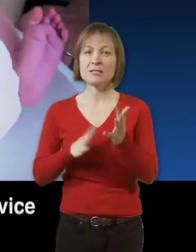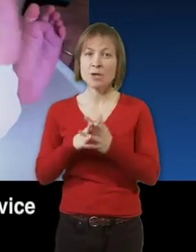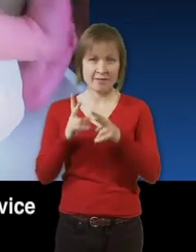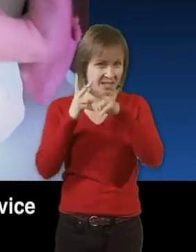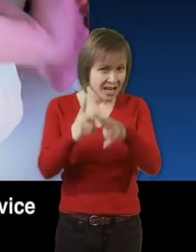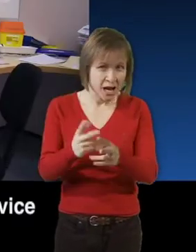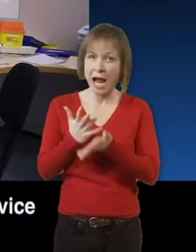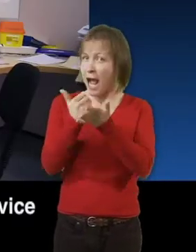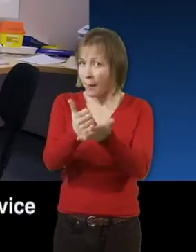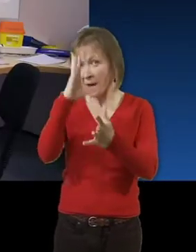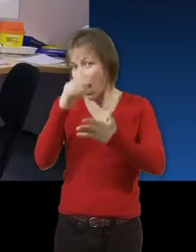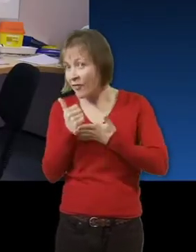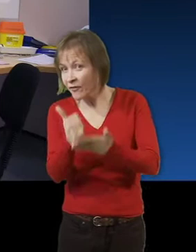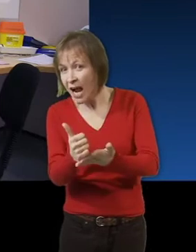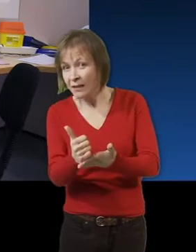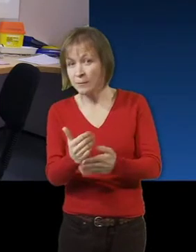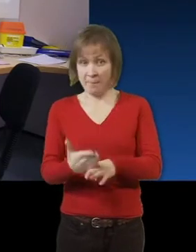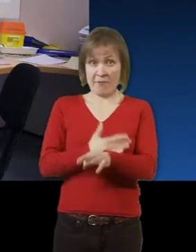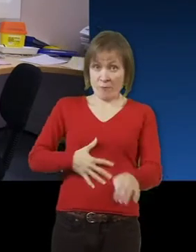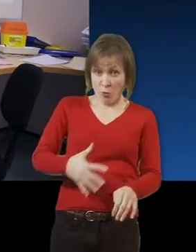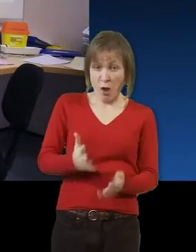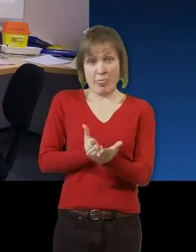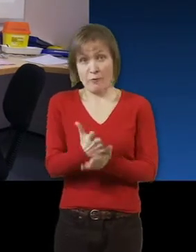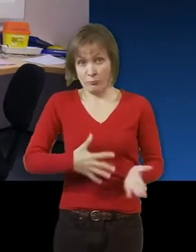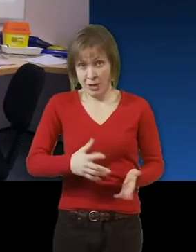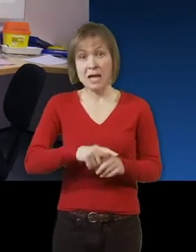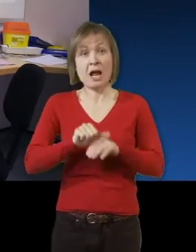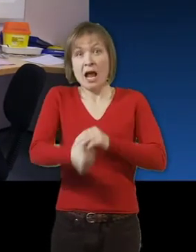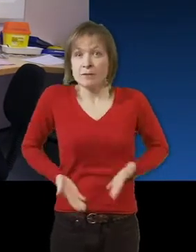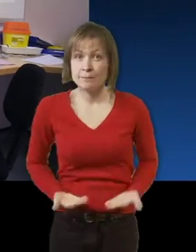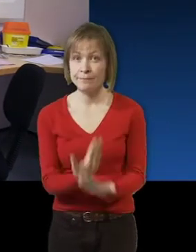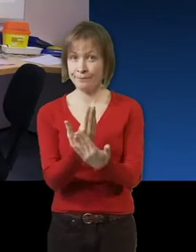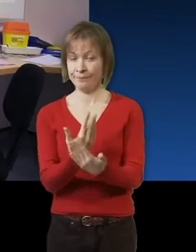Midwives give care, help and advice before, during and after your pregnancy.